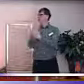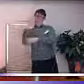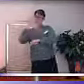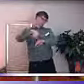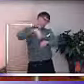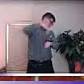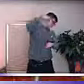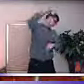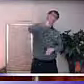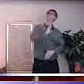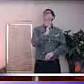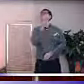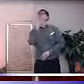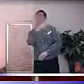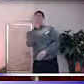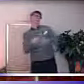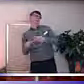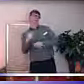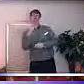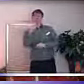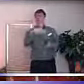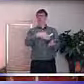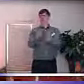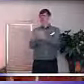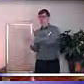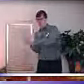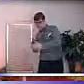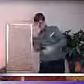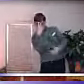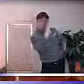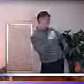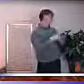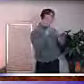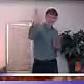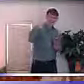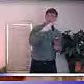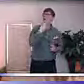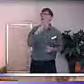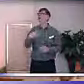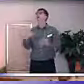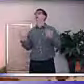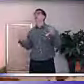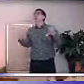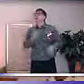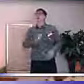spiritually, I had an opportunity to revisit that quote. And what I